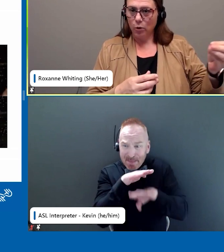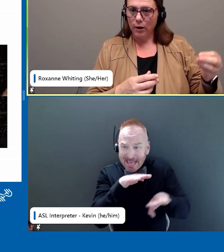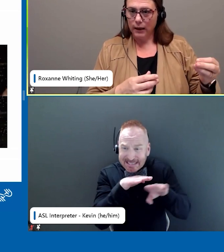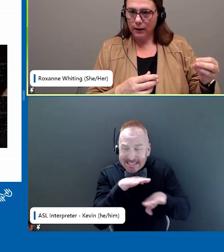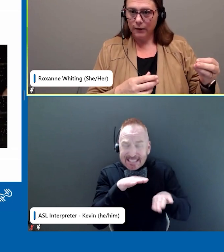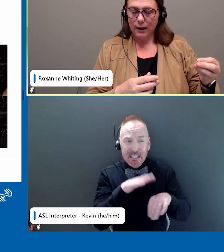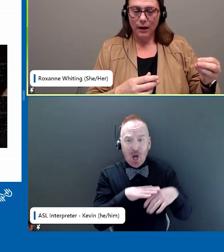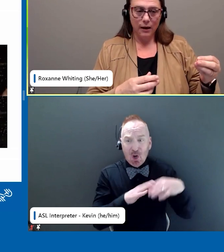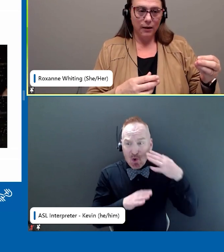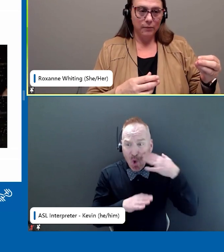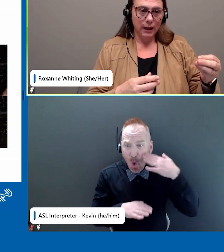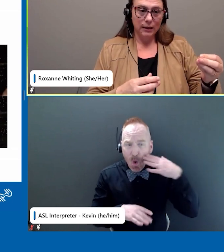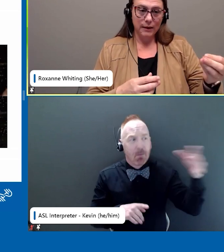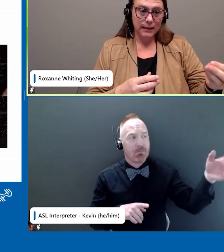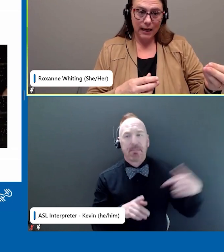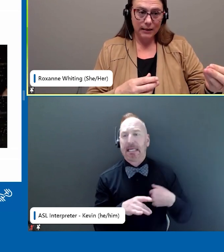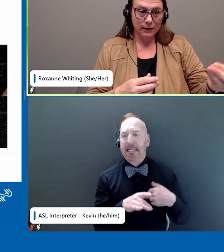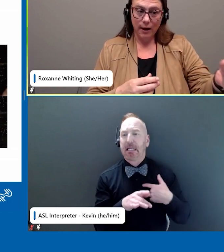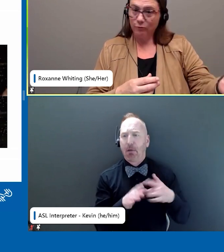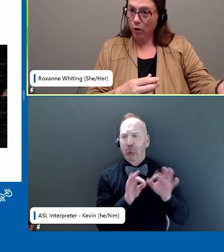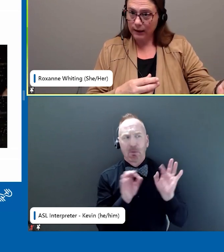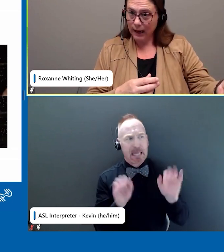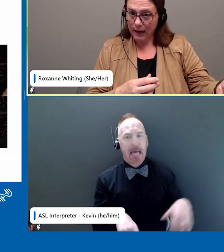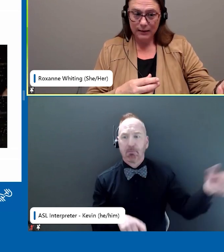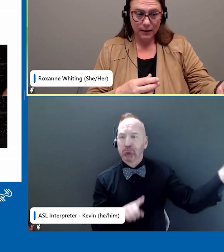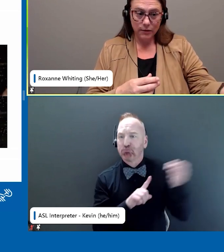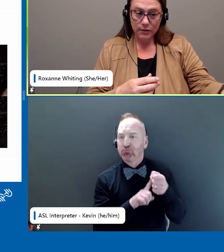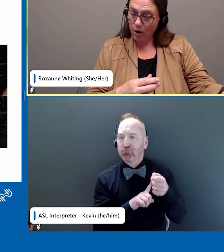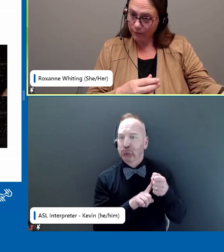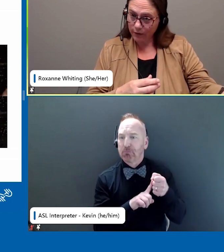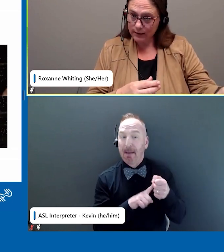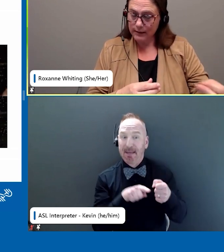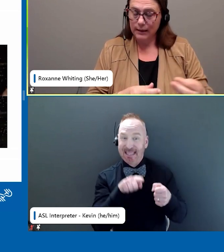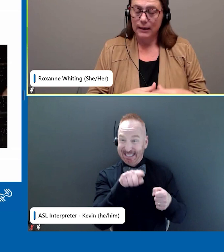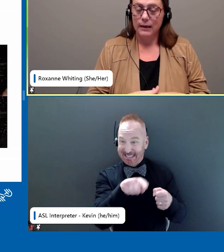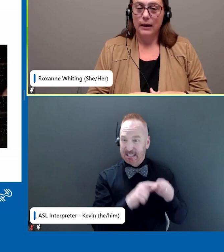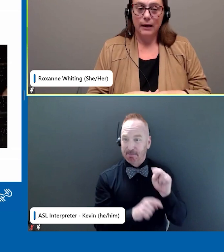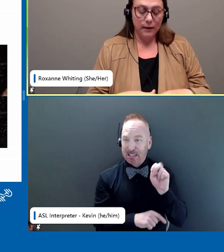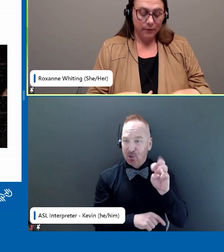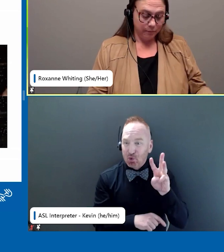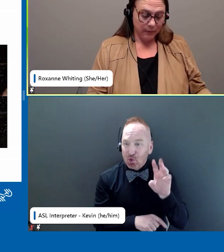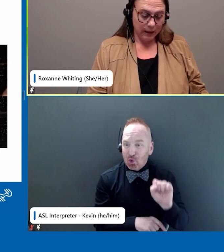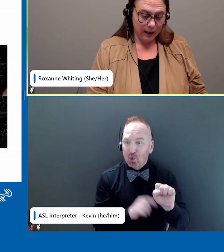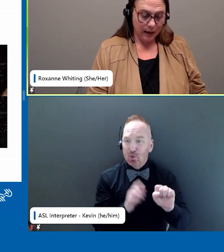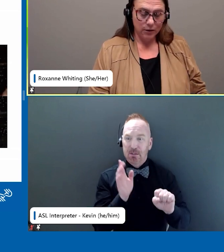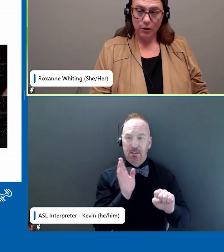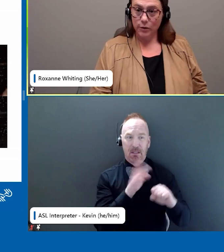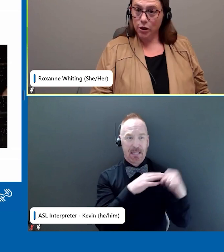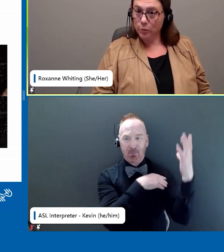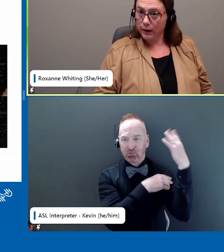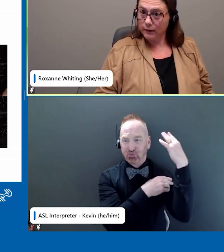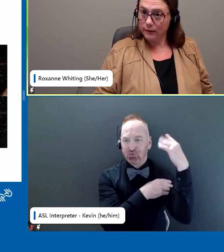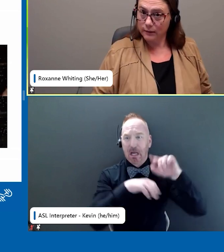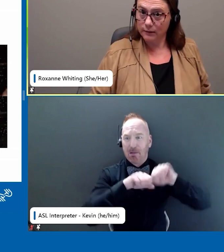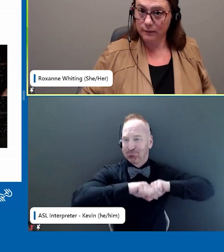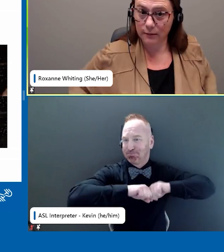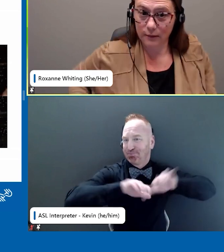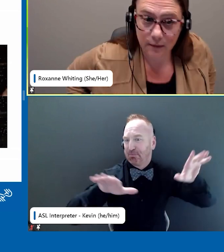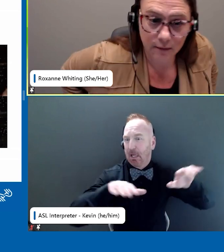people are brought in, and in this case, a live broadcast, a news conference, um, to